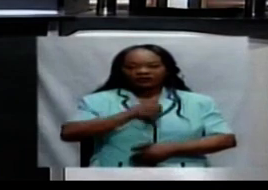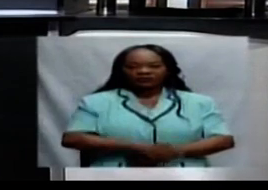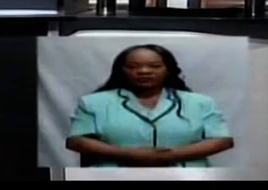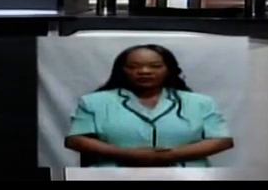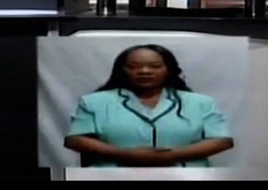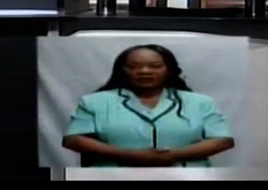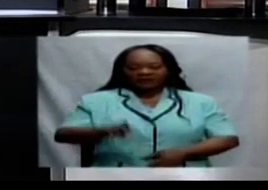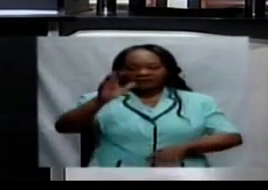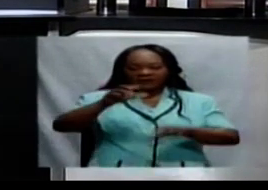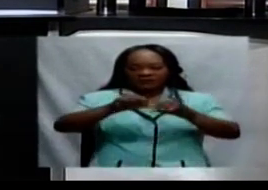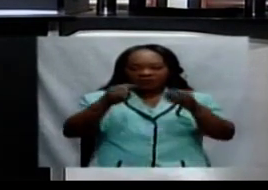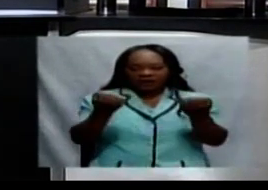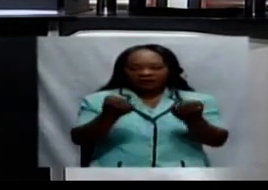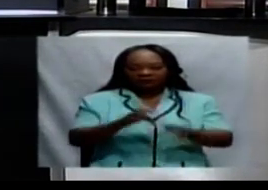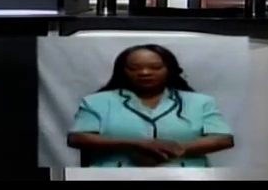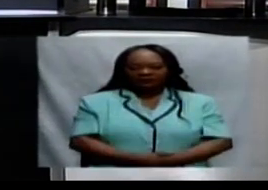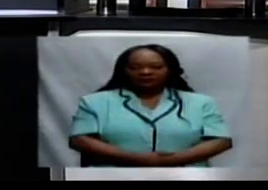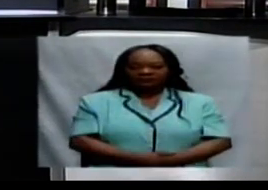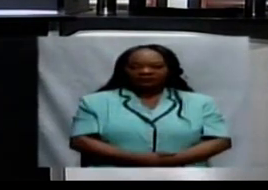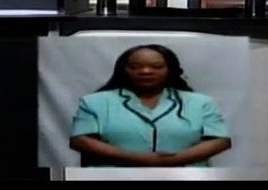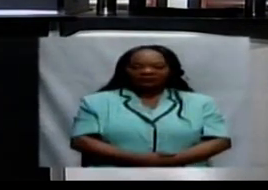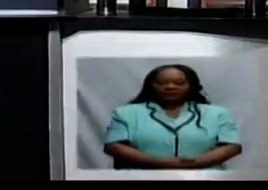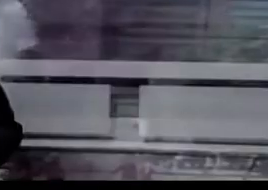Well, just now we take our first set of commercials. We'll be right back.